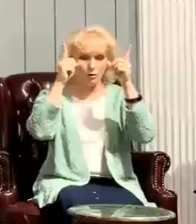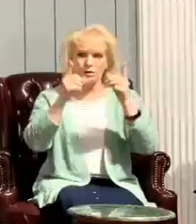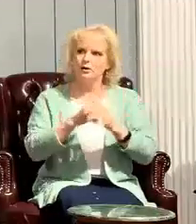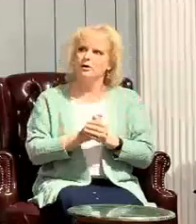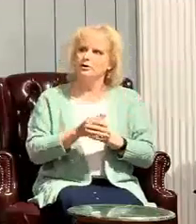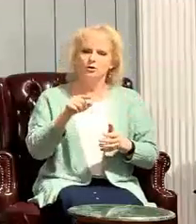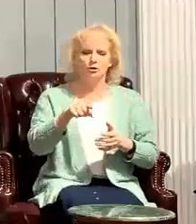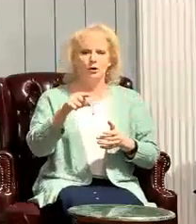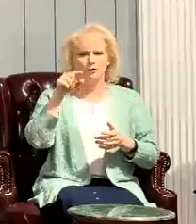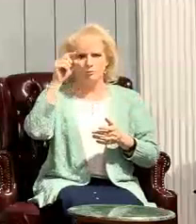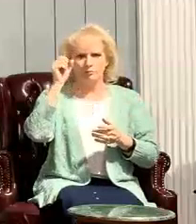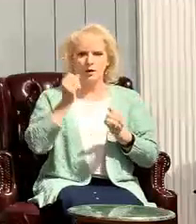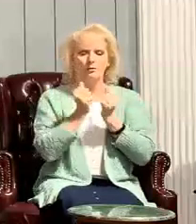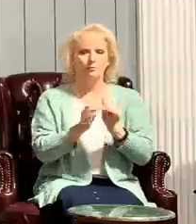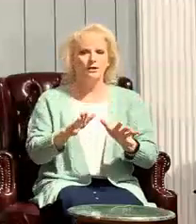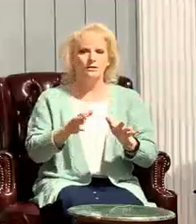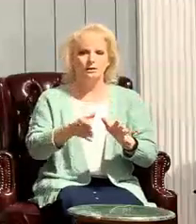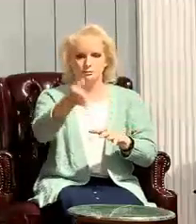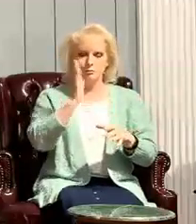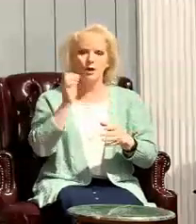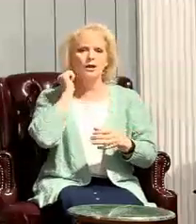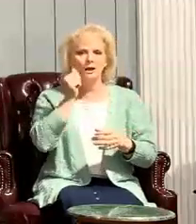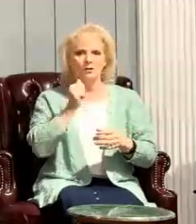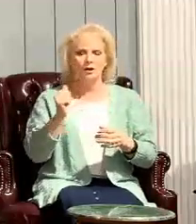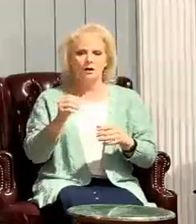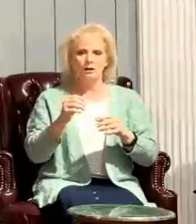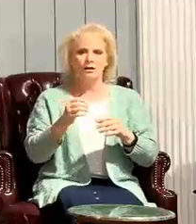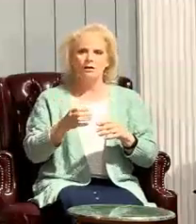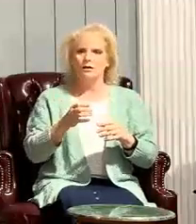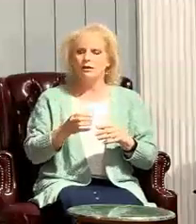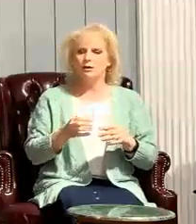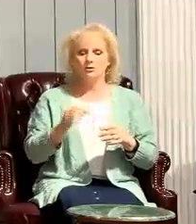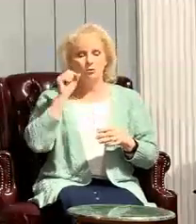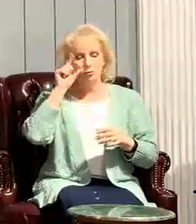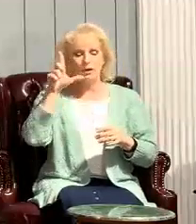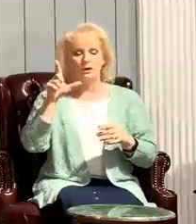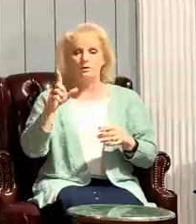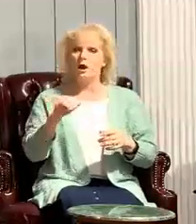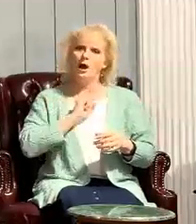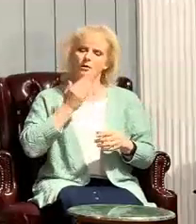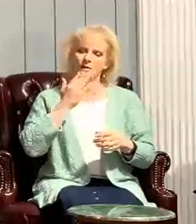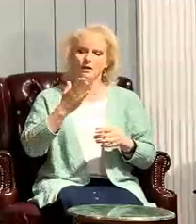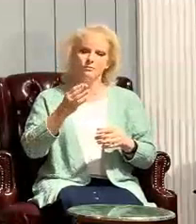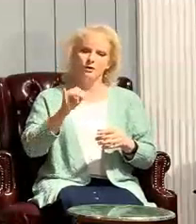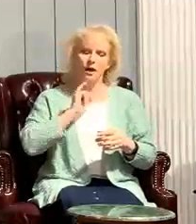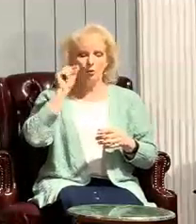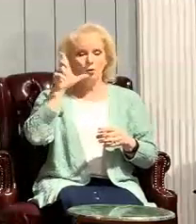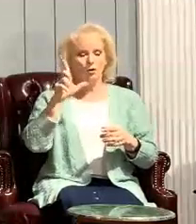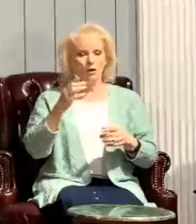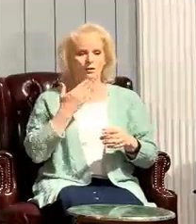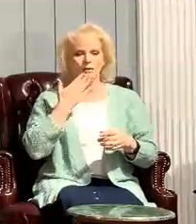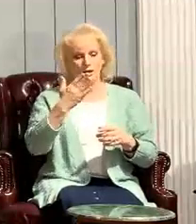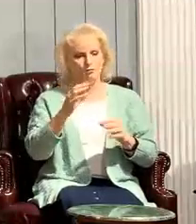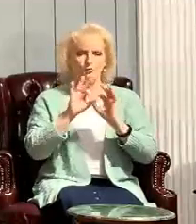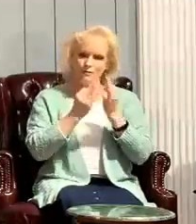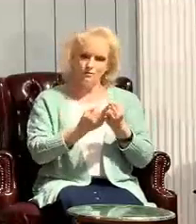blessings from God every single day. And not to wake up and say, well, you know what, I'm thankful that I woke up. I'm thankful for my family. I'm thankful for my gift. Or I'm